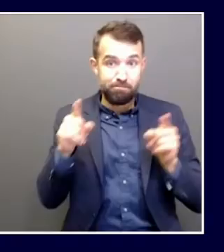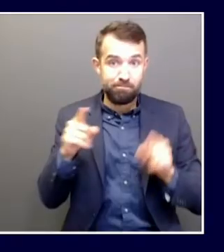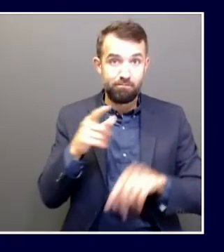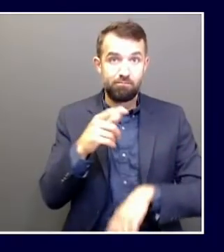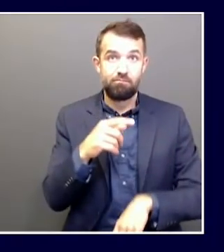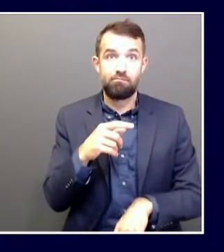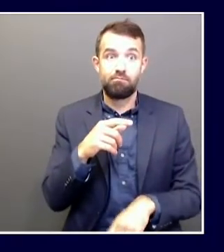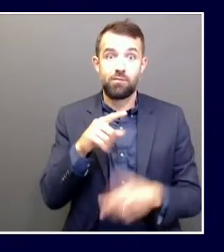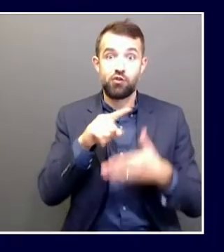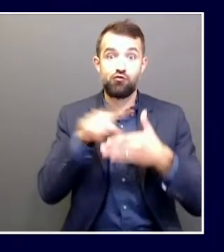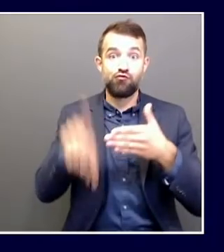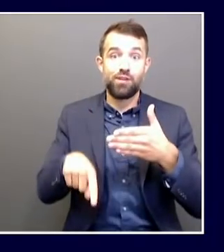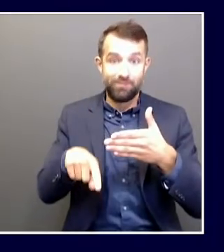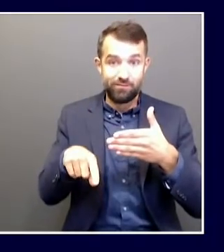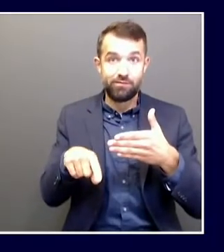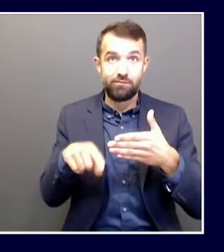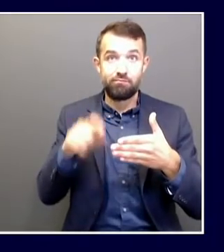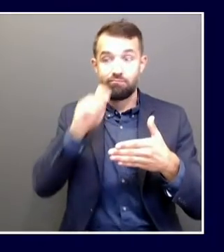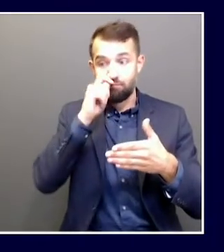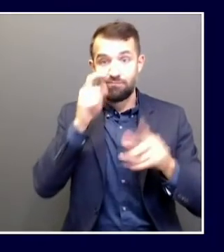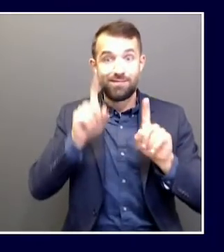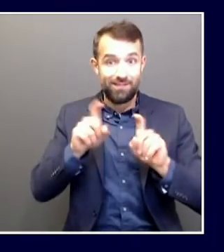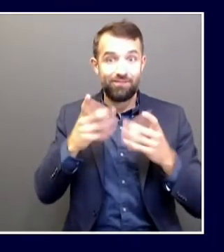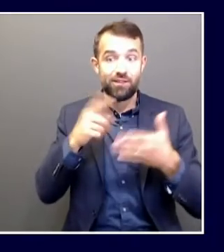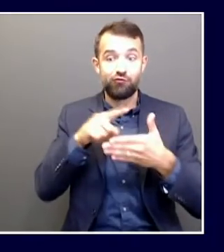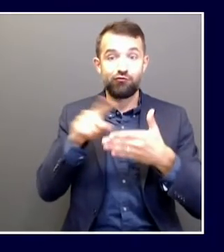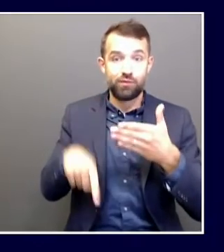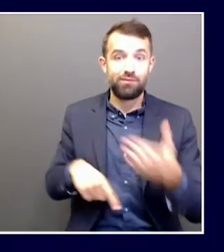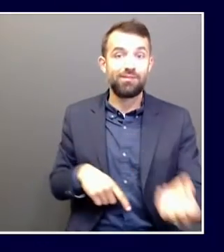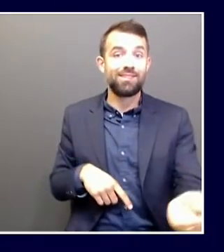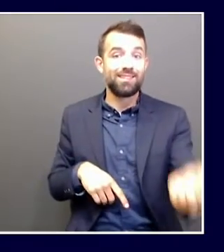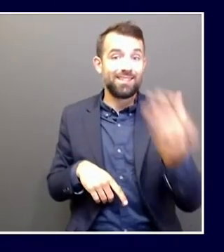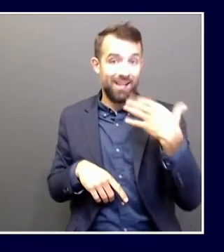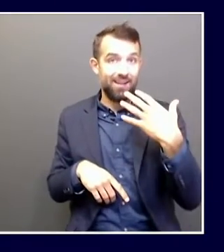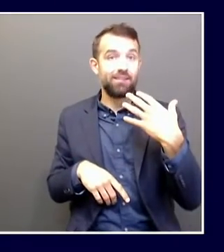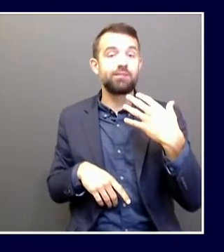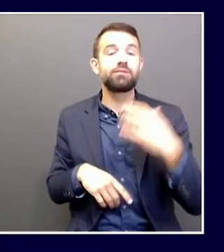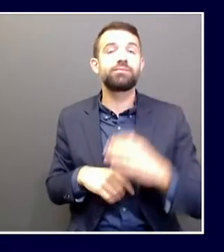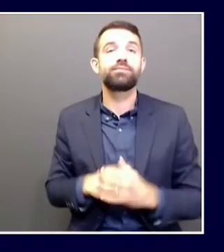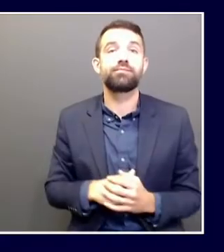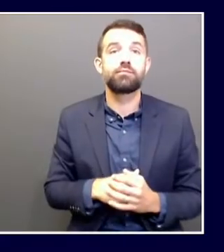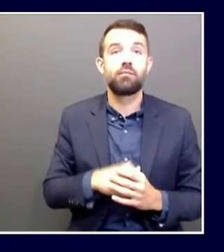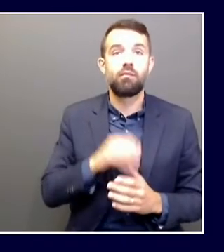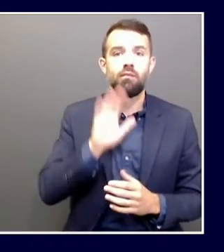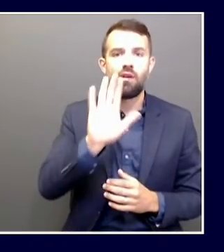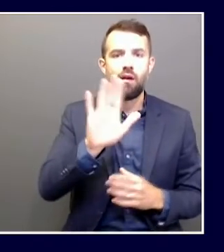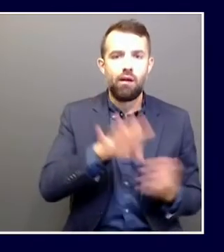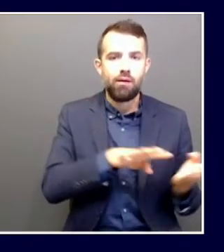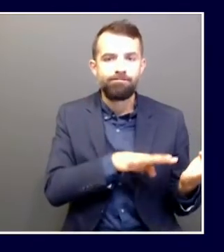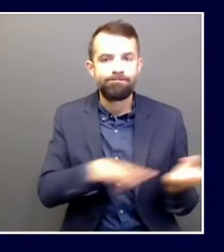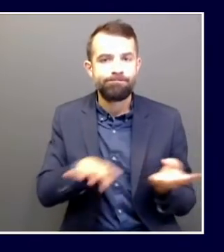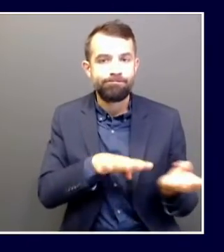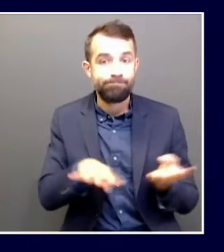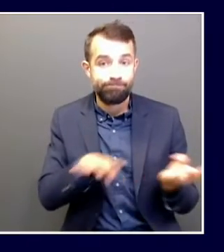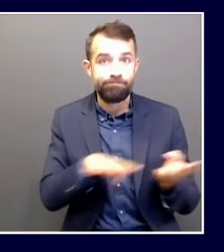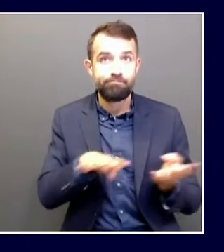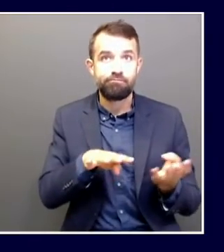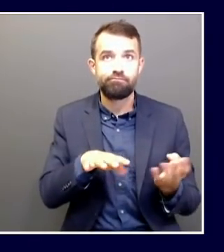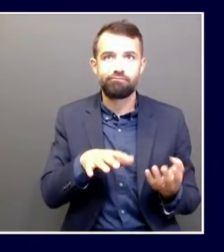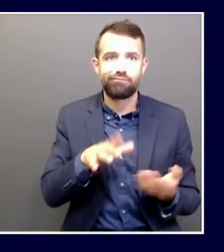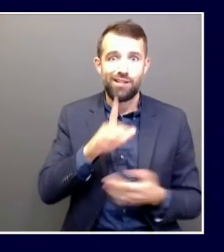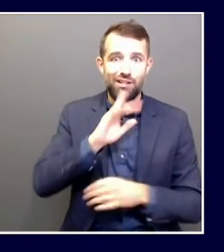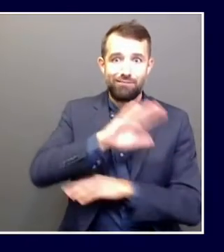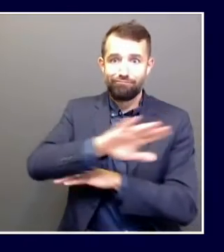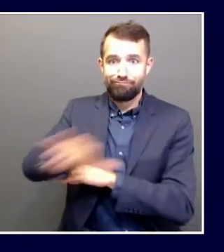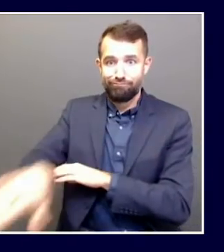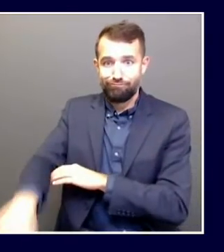throughout the night as laboratories across the country test COVID-19 specimens on Maine people or people that